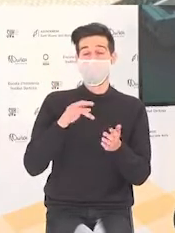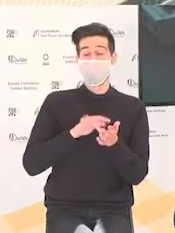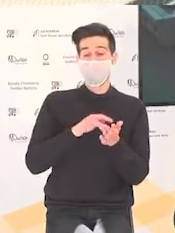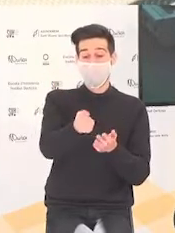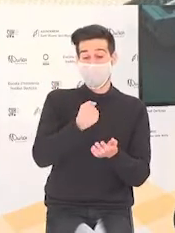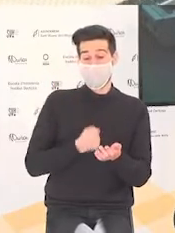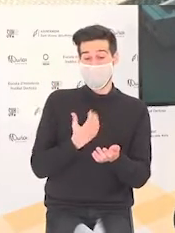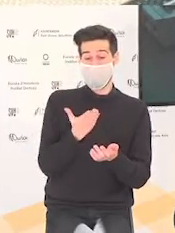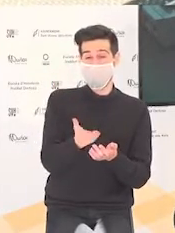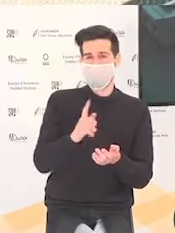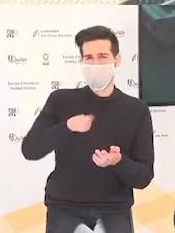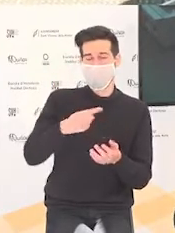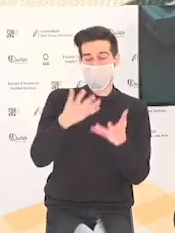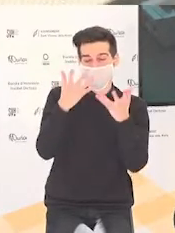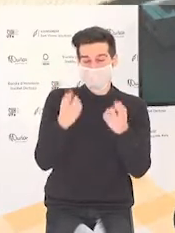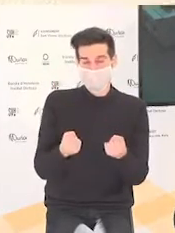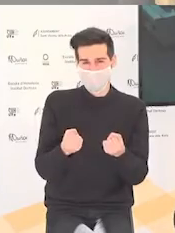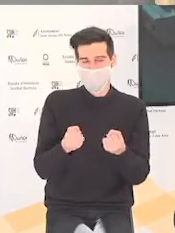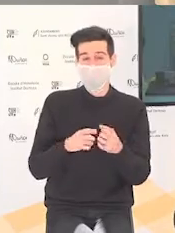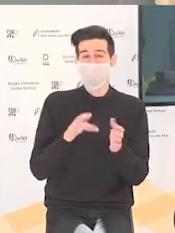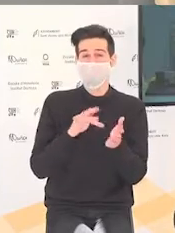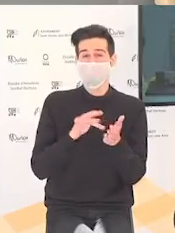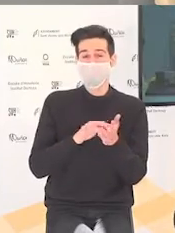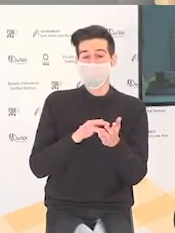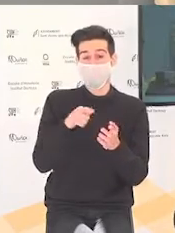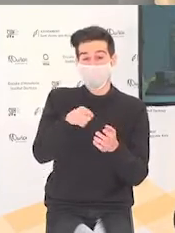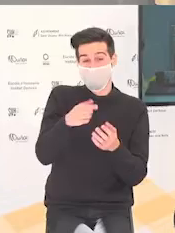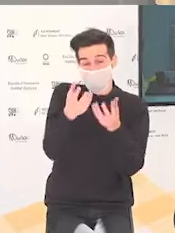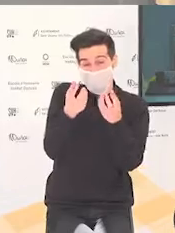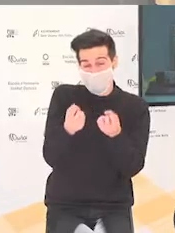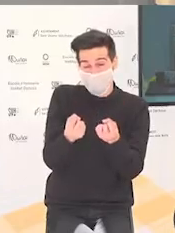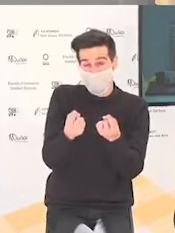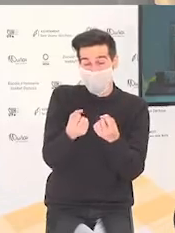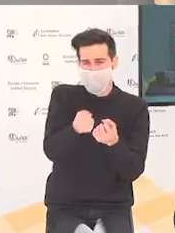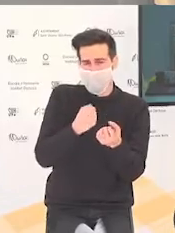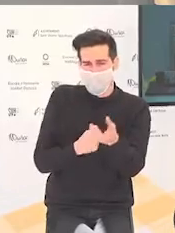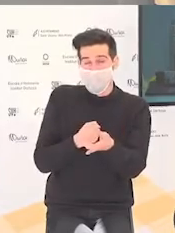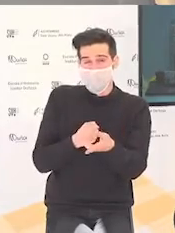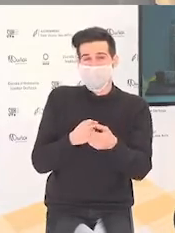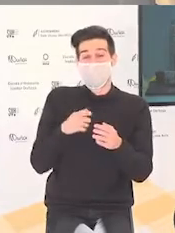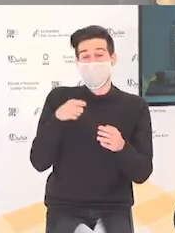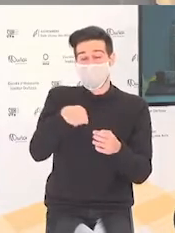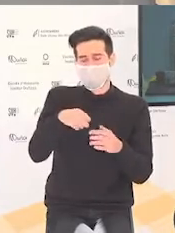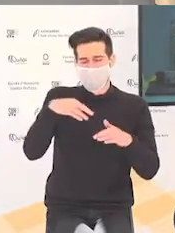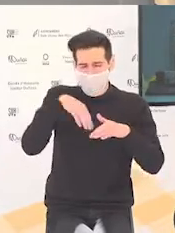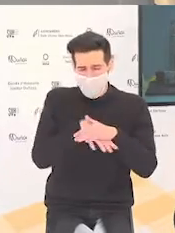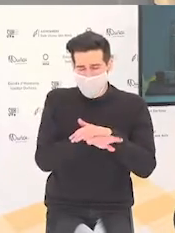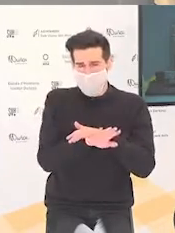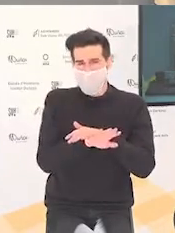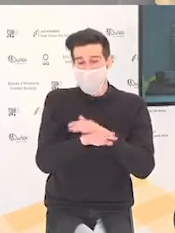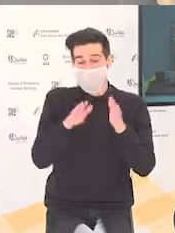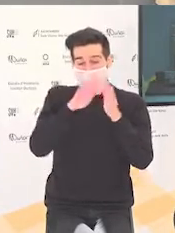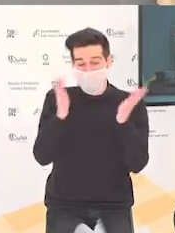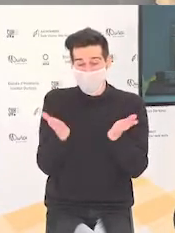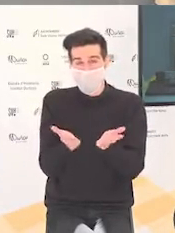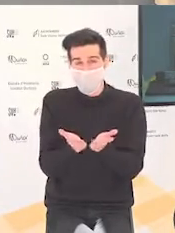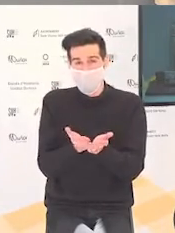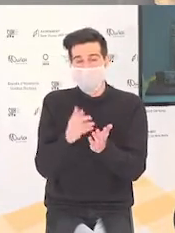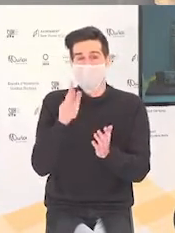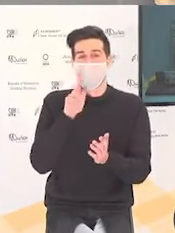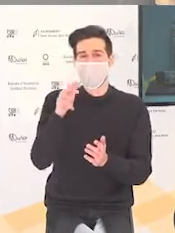secar. Y una vez lo tenemos cocido, eso se lo pueden guardar en un recipiente hermético para asegurarnos de que no entra nada de